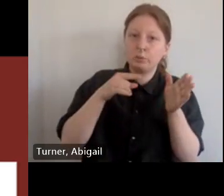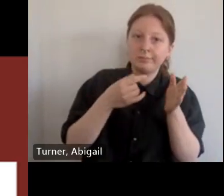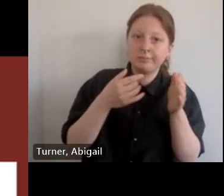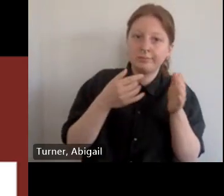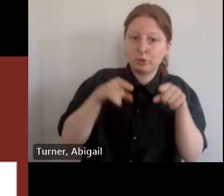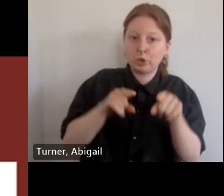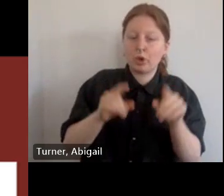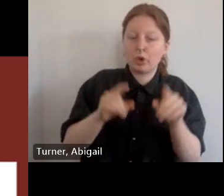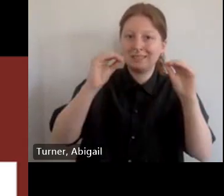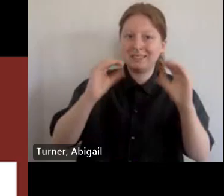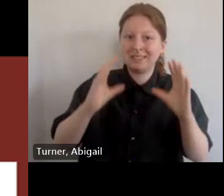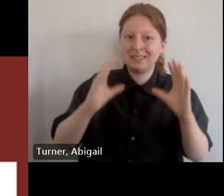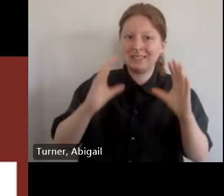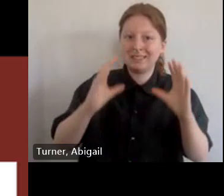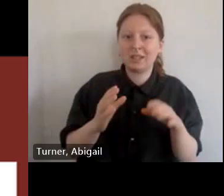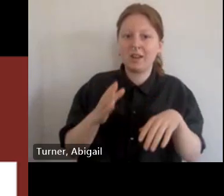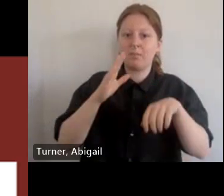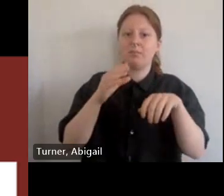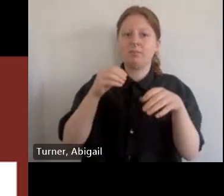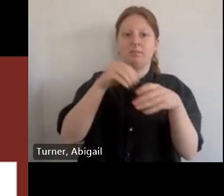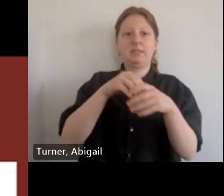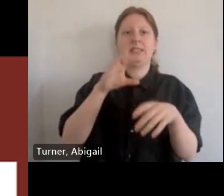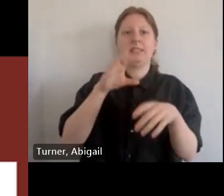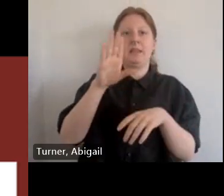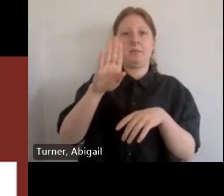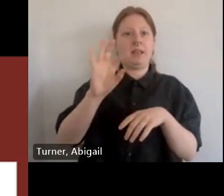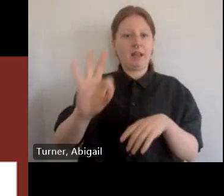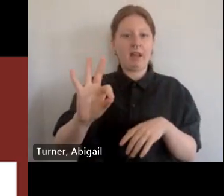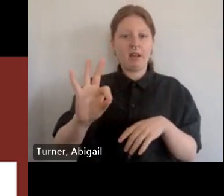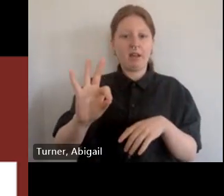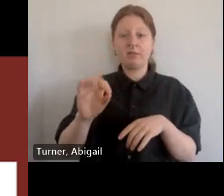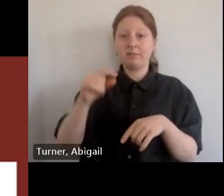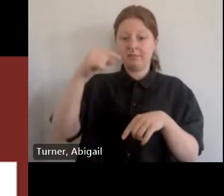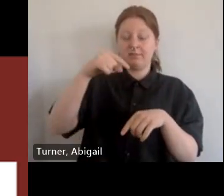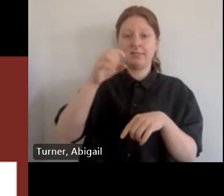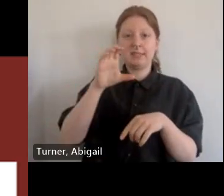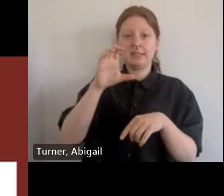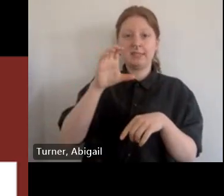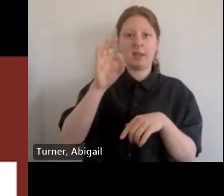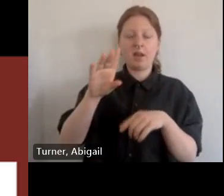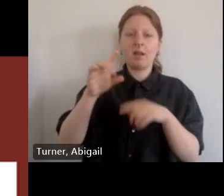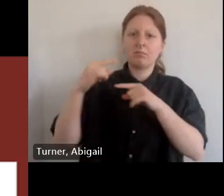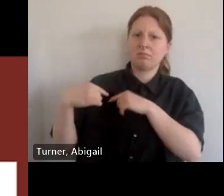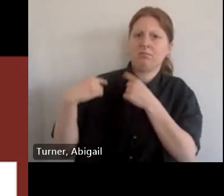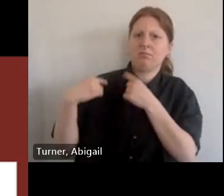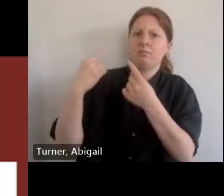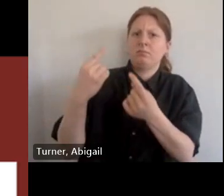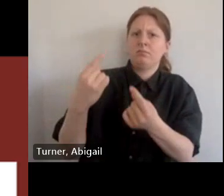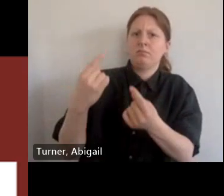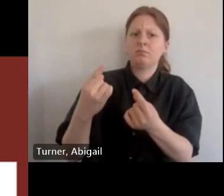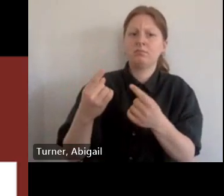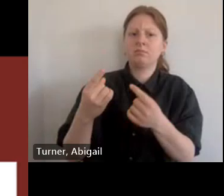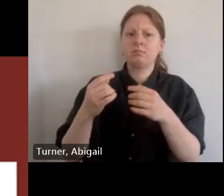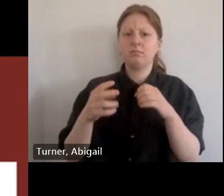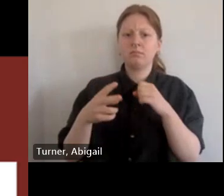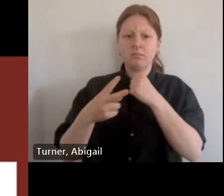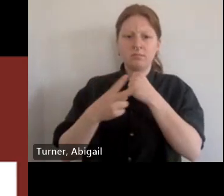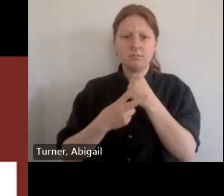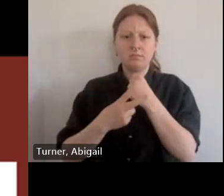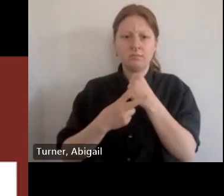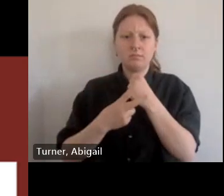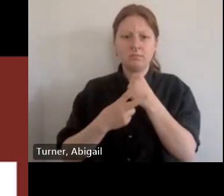You all should know the Chesapeake Bay Foundation is one of the longest standing conservation organizations dedicated to the preservation of Chesapeake